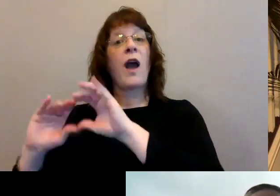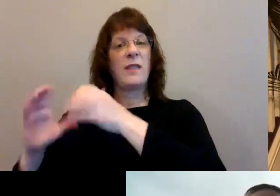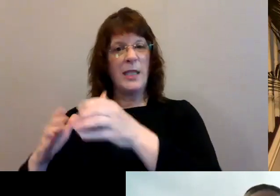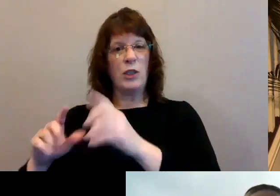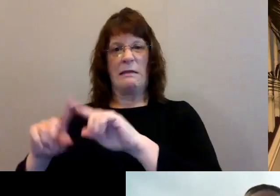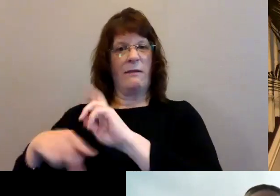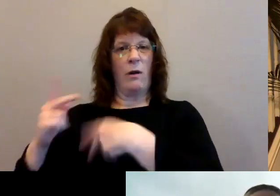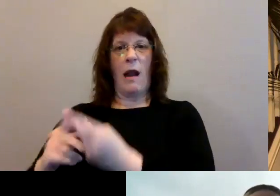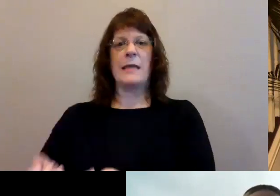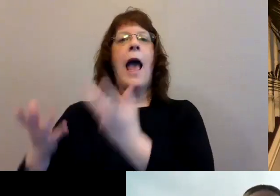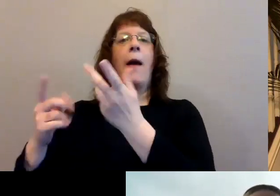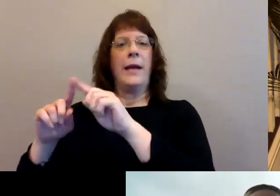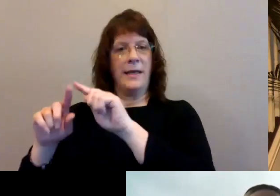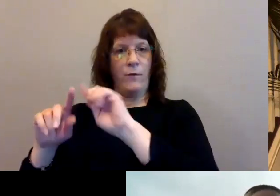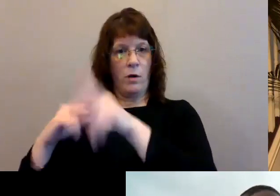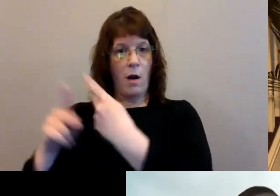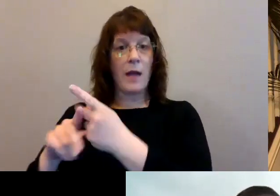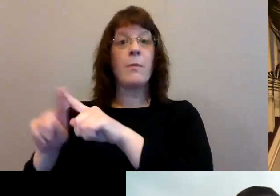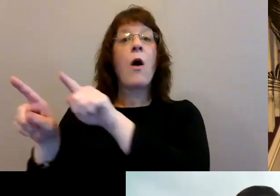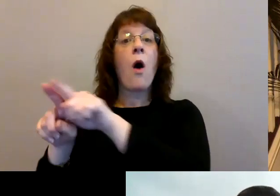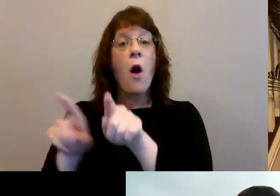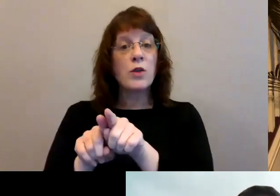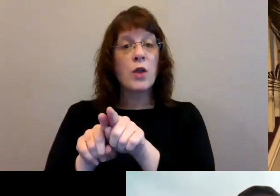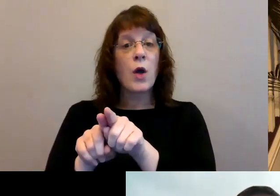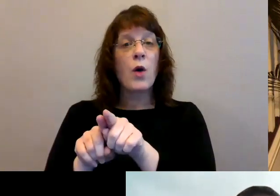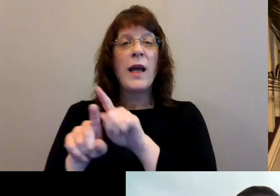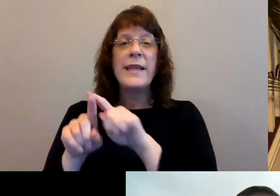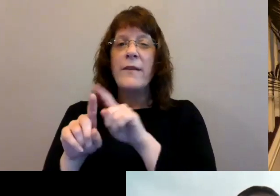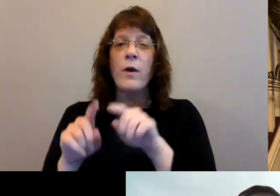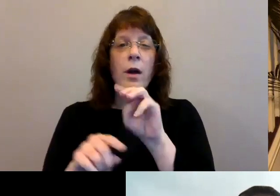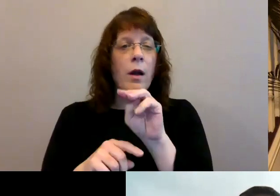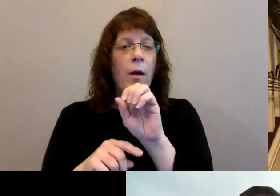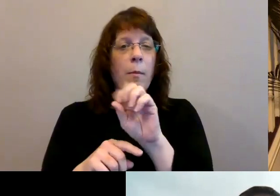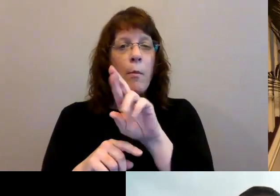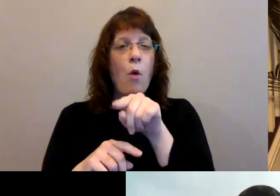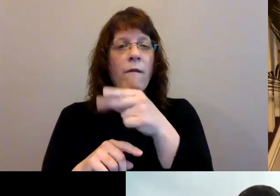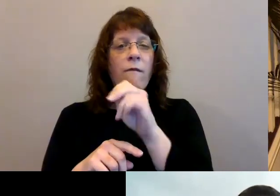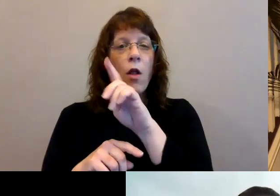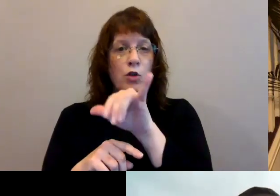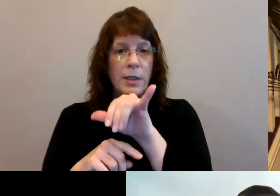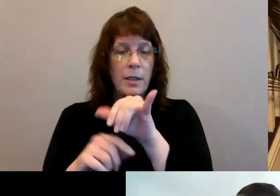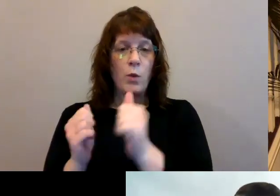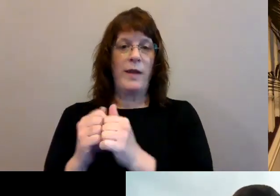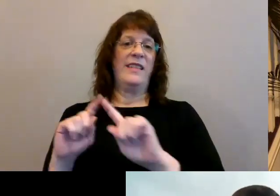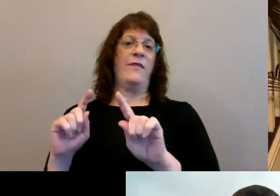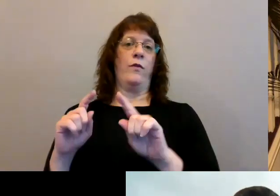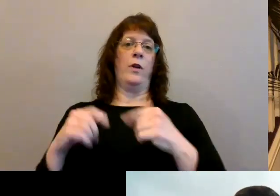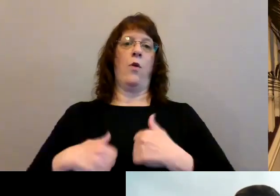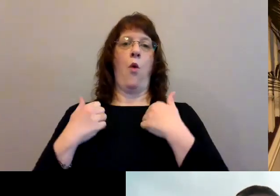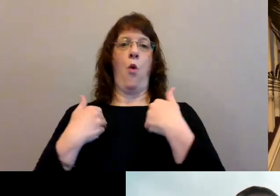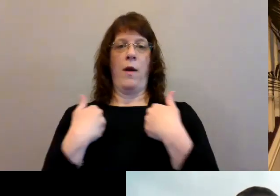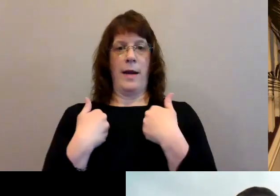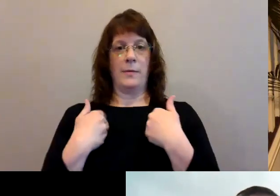also the differences in morphologies that you might see in different organisms, the different function